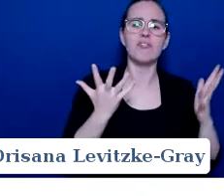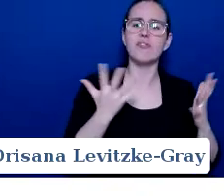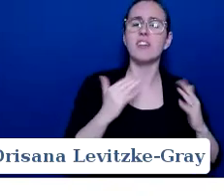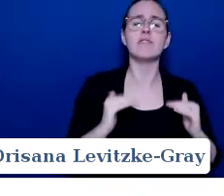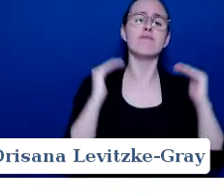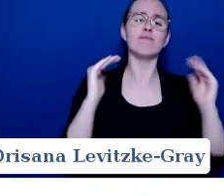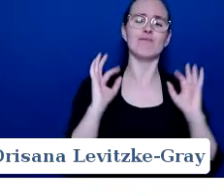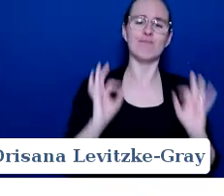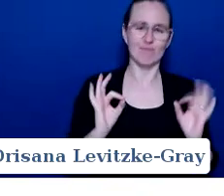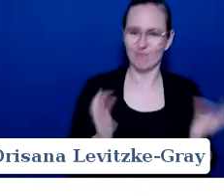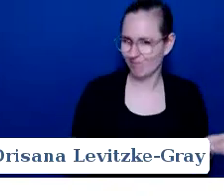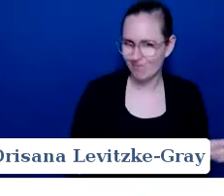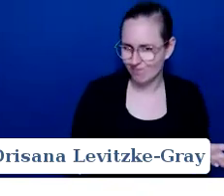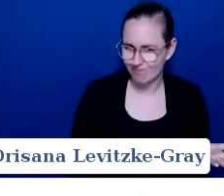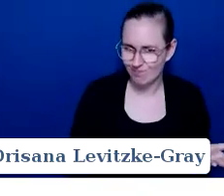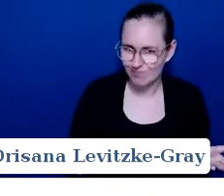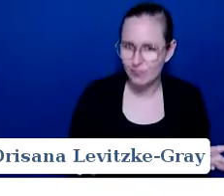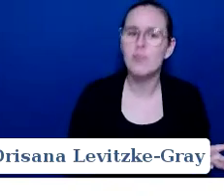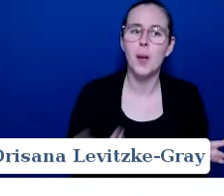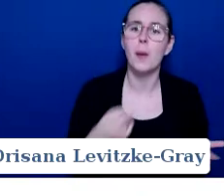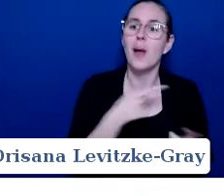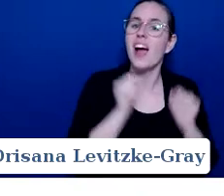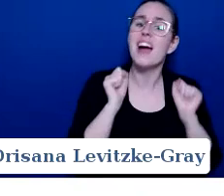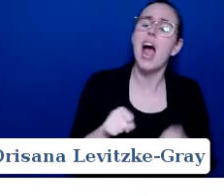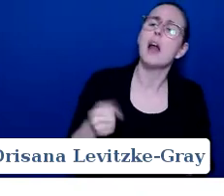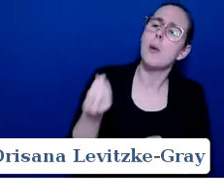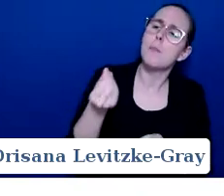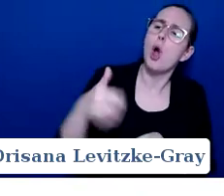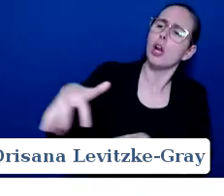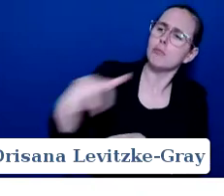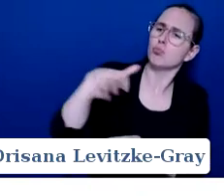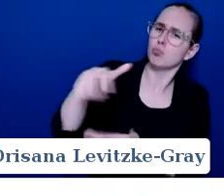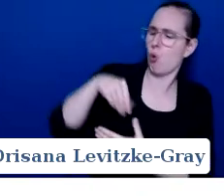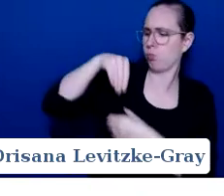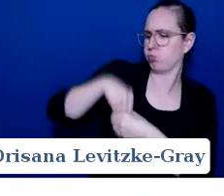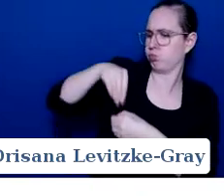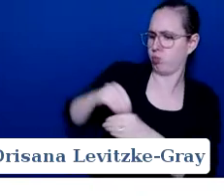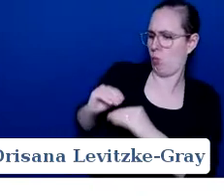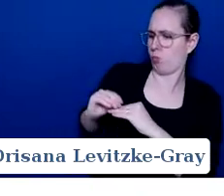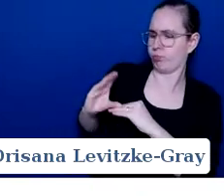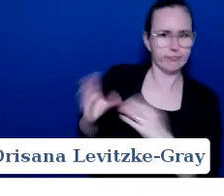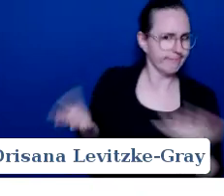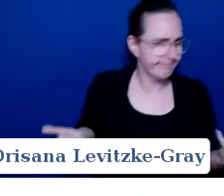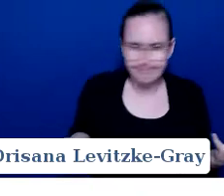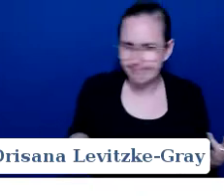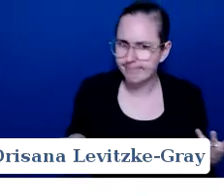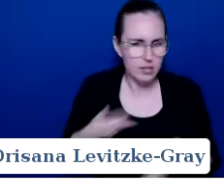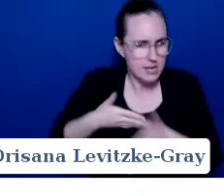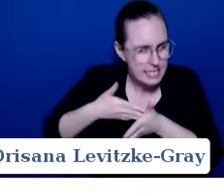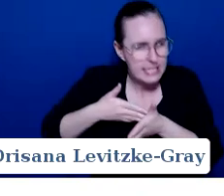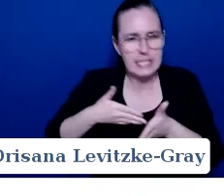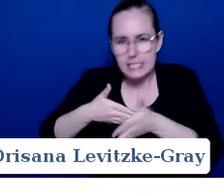some decent revenue. When the World Bank was contacted for the Haiti, we was mainly